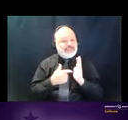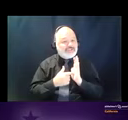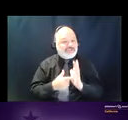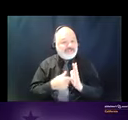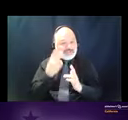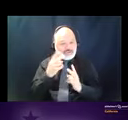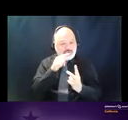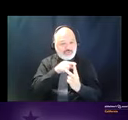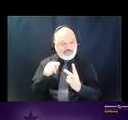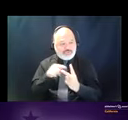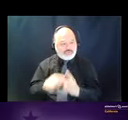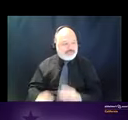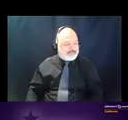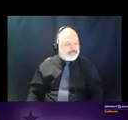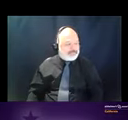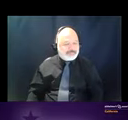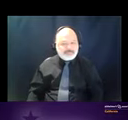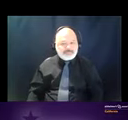two terms. Next slide.